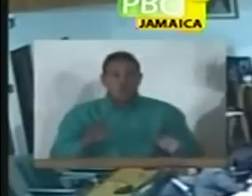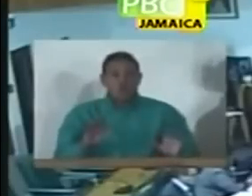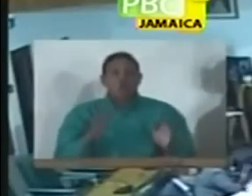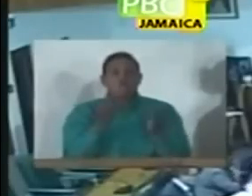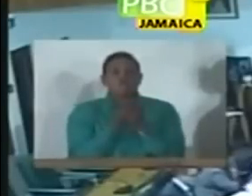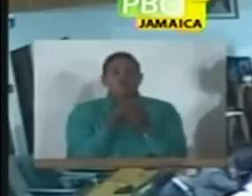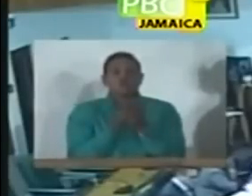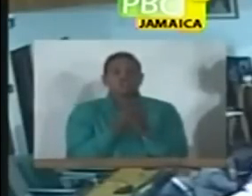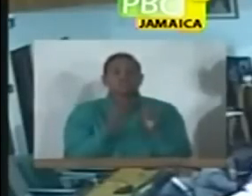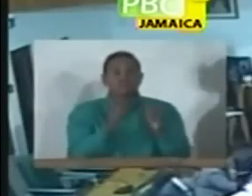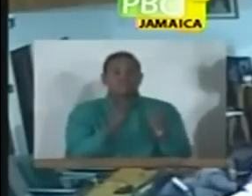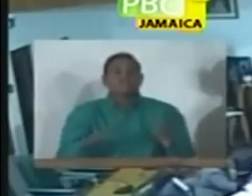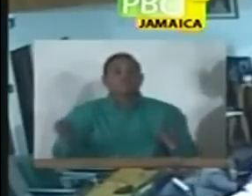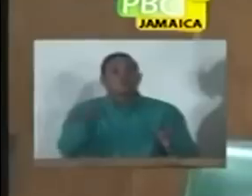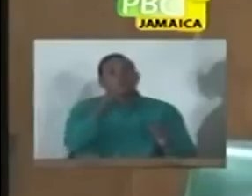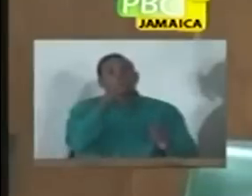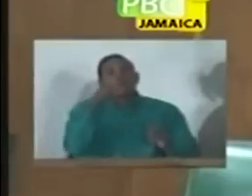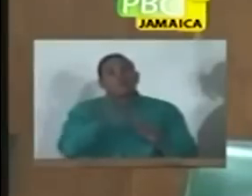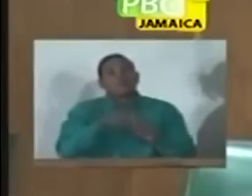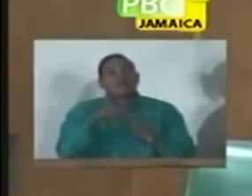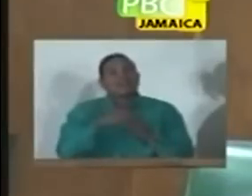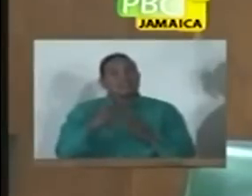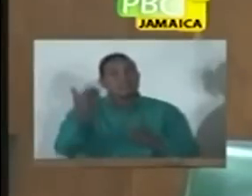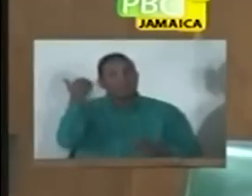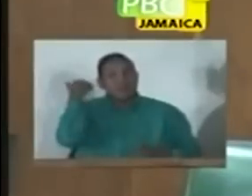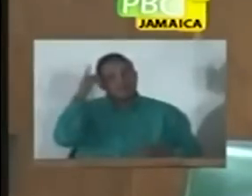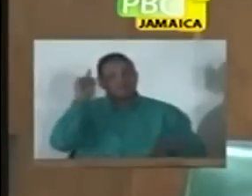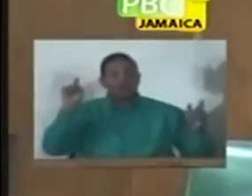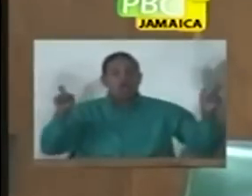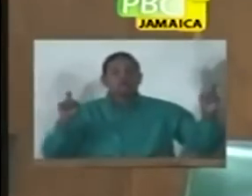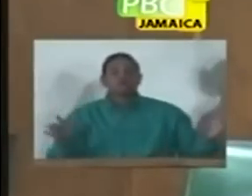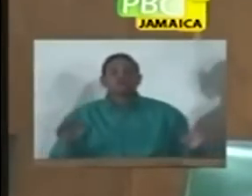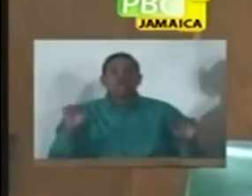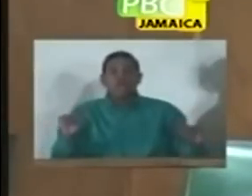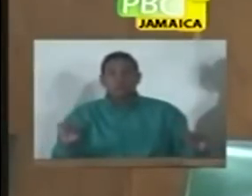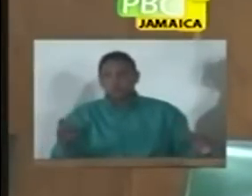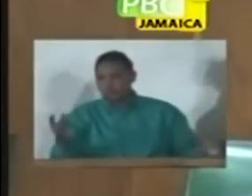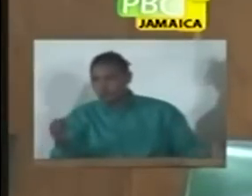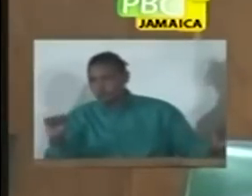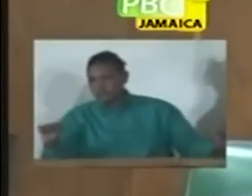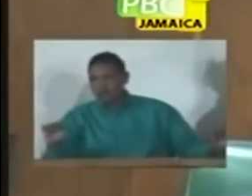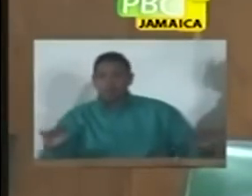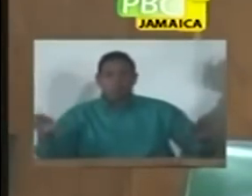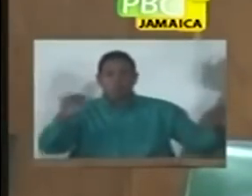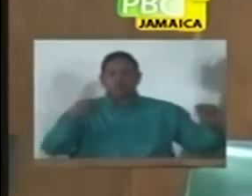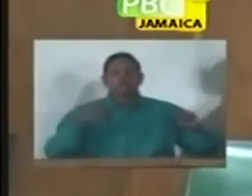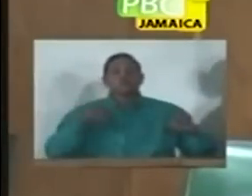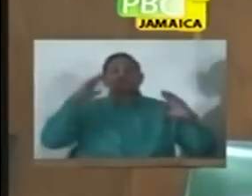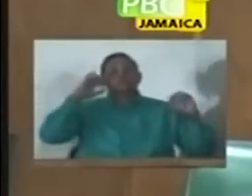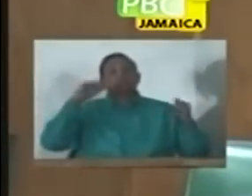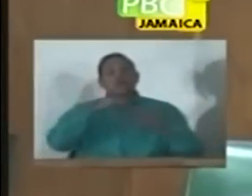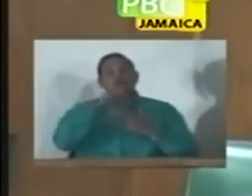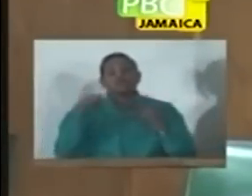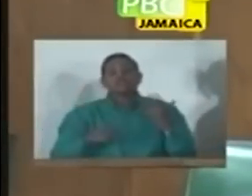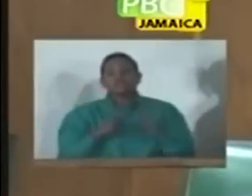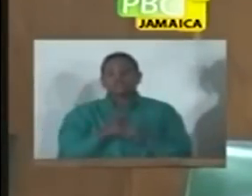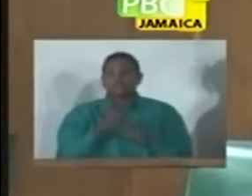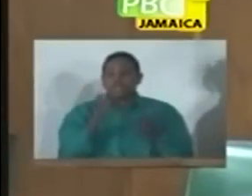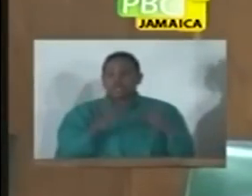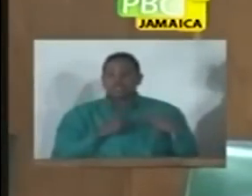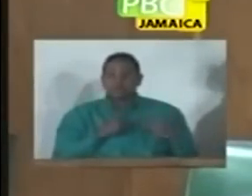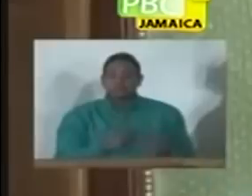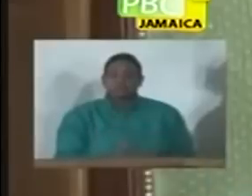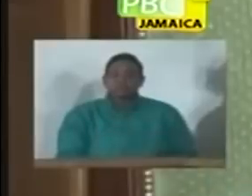for those who applied in the past based on the administrative ability to do so. So, Mr. President, I ask that this be adopted.